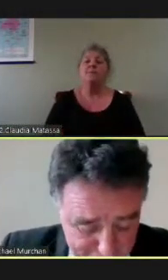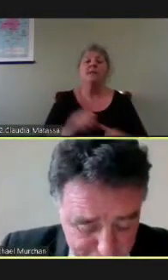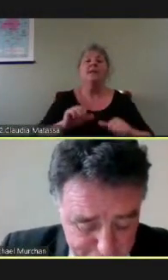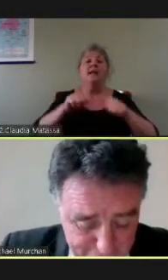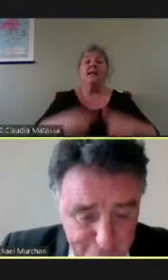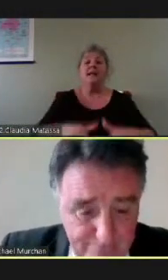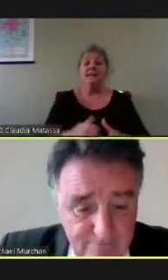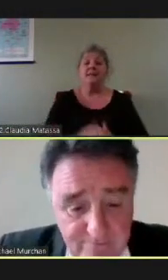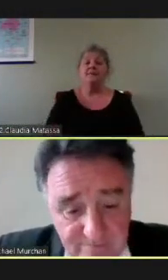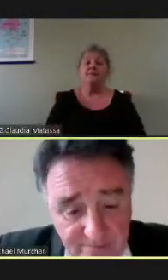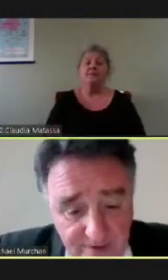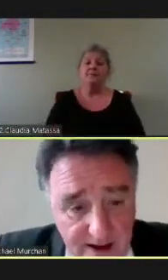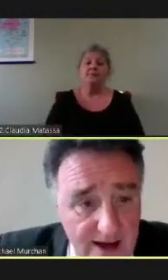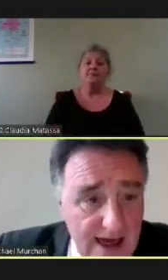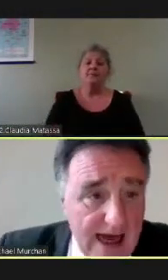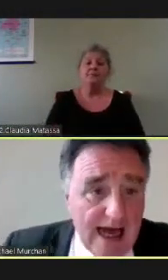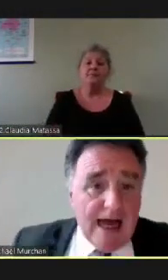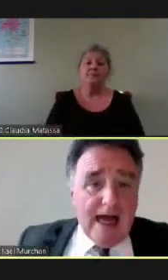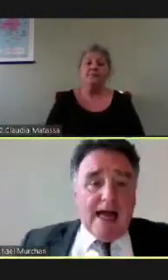please.